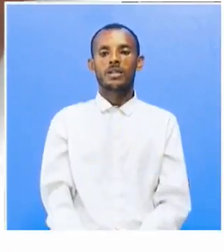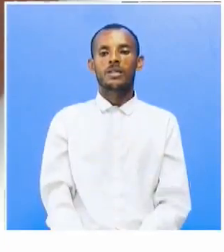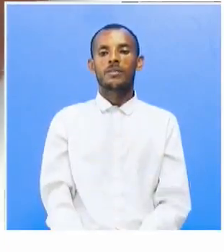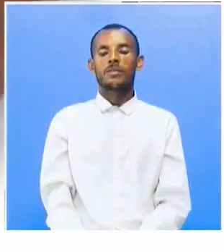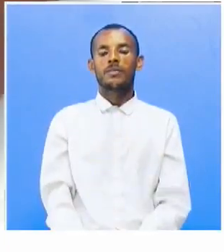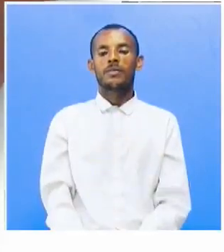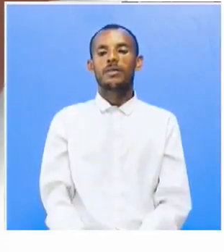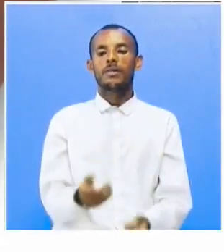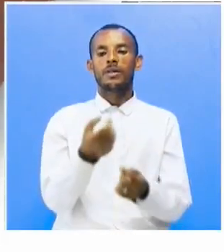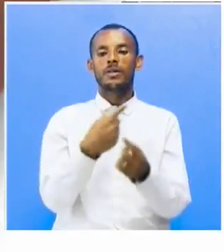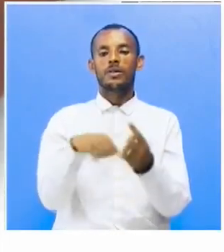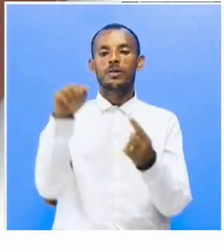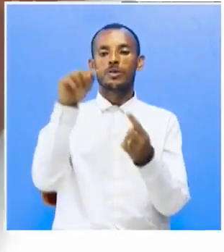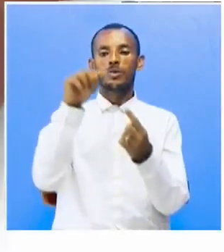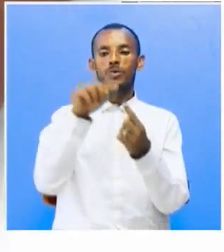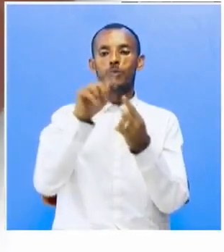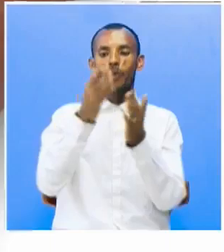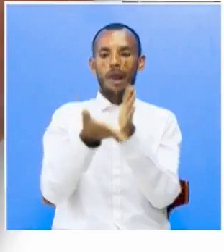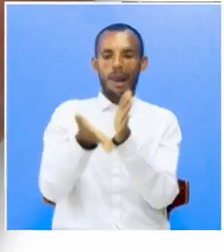to double itself?